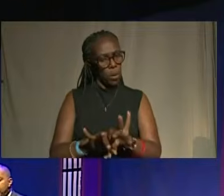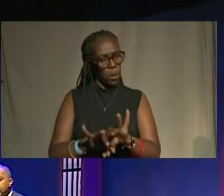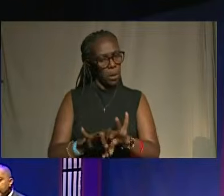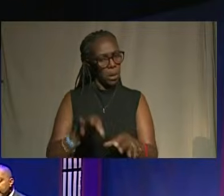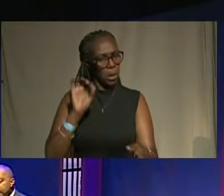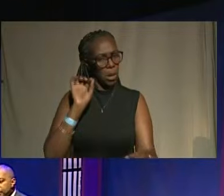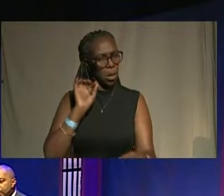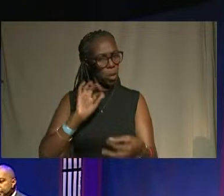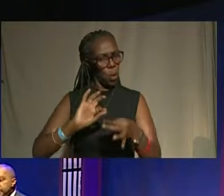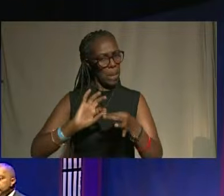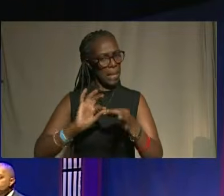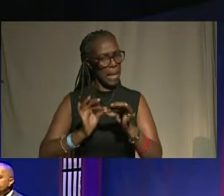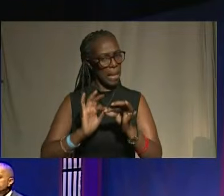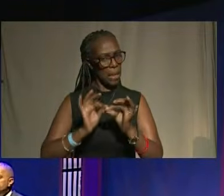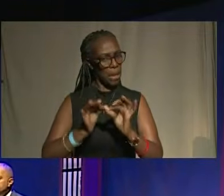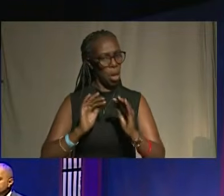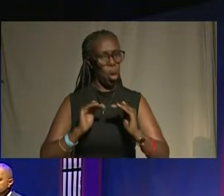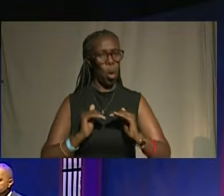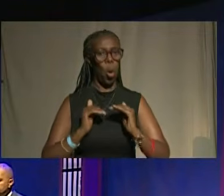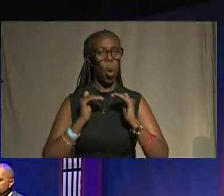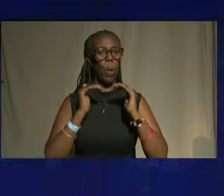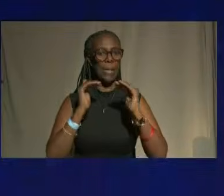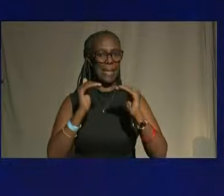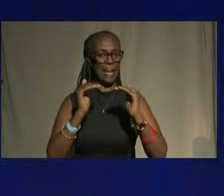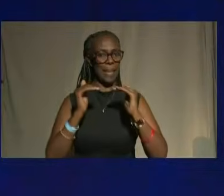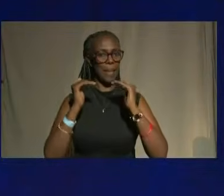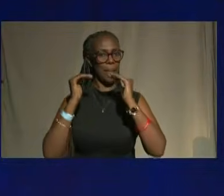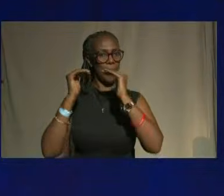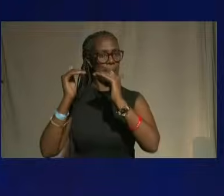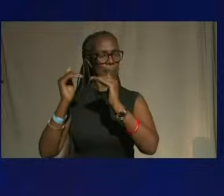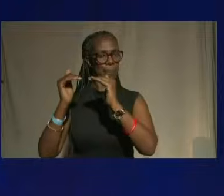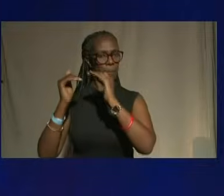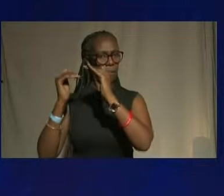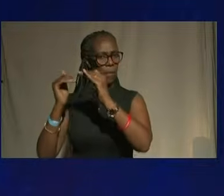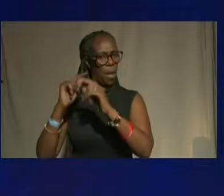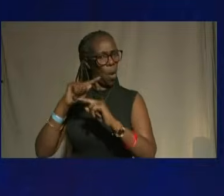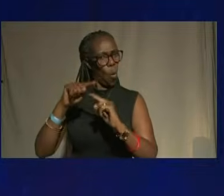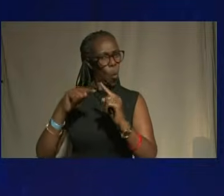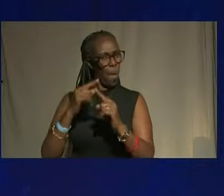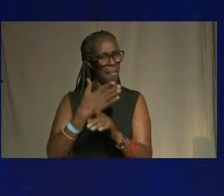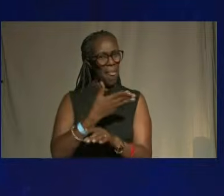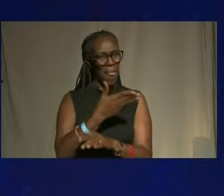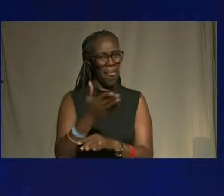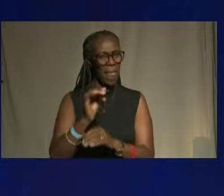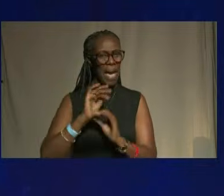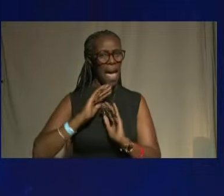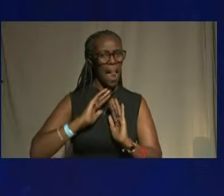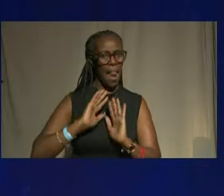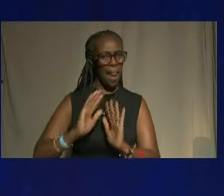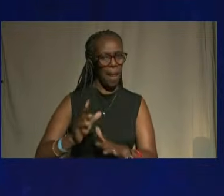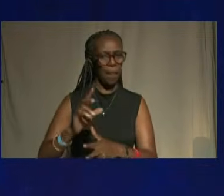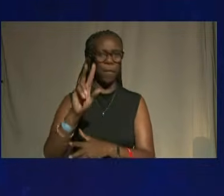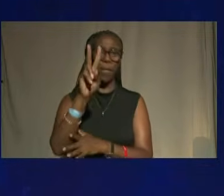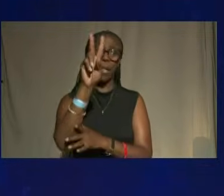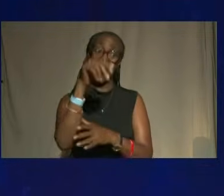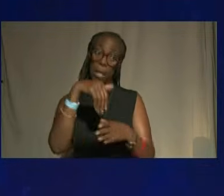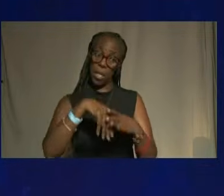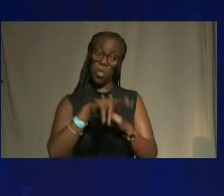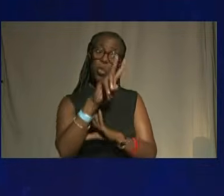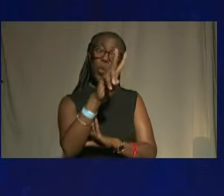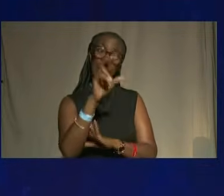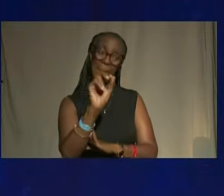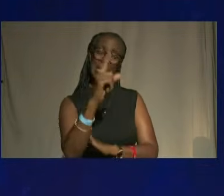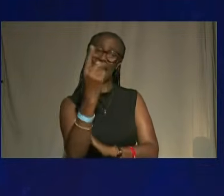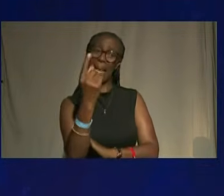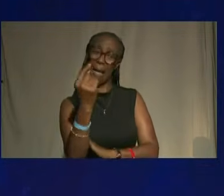When they left office in 2011, the country was on the precipice of economic collapse. When